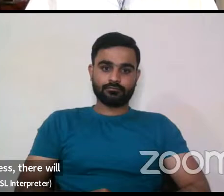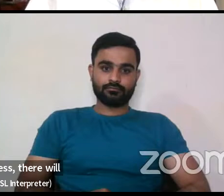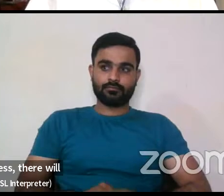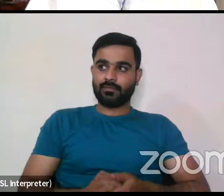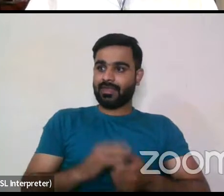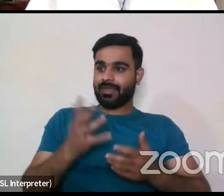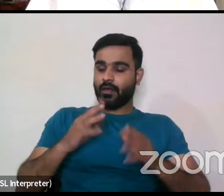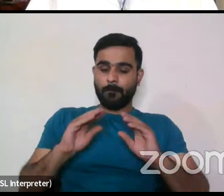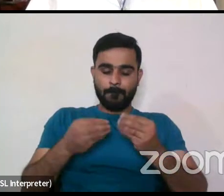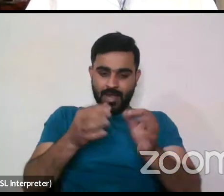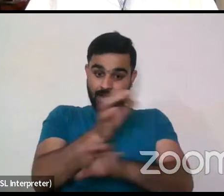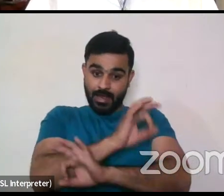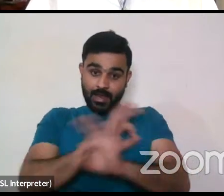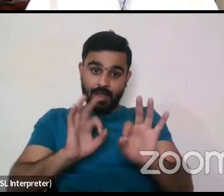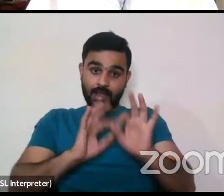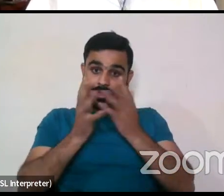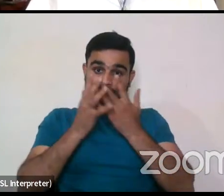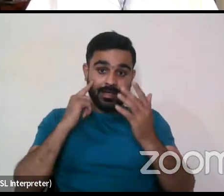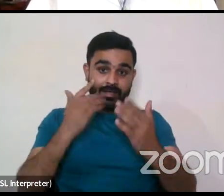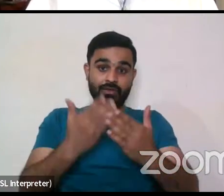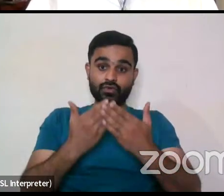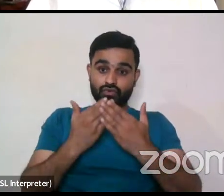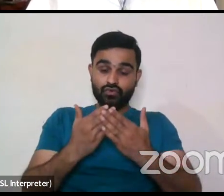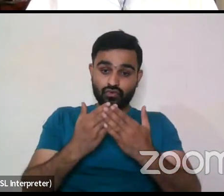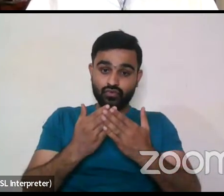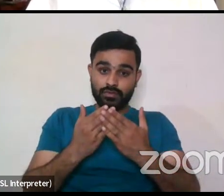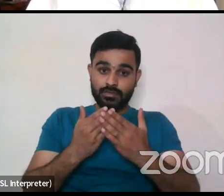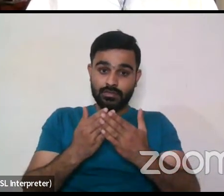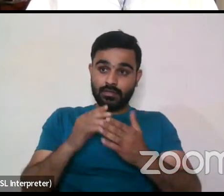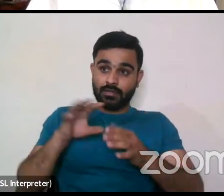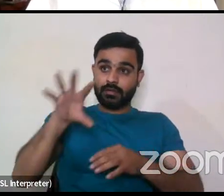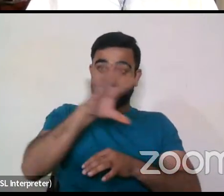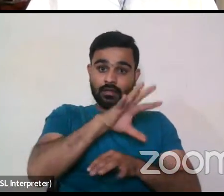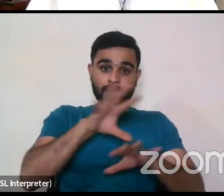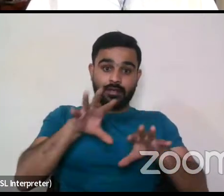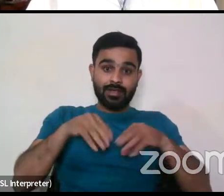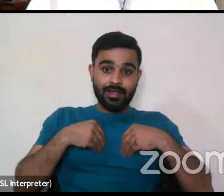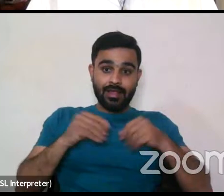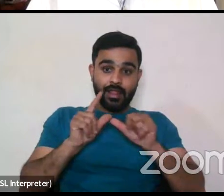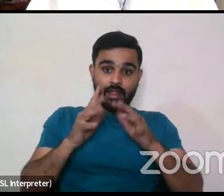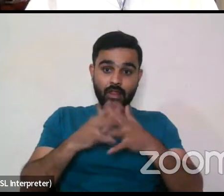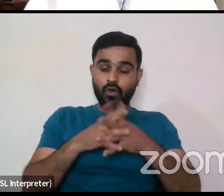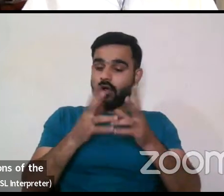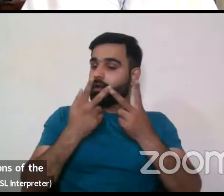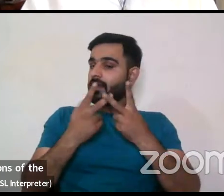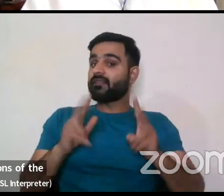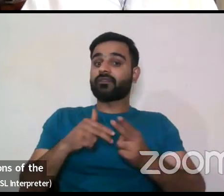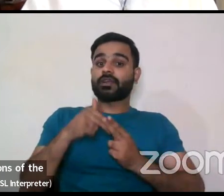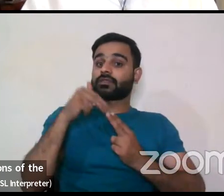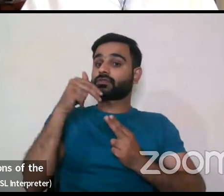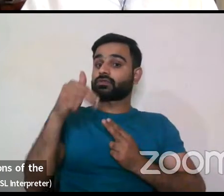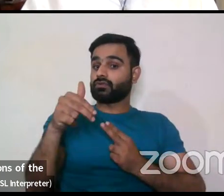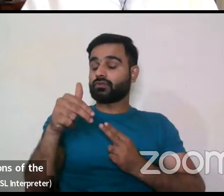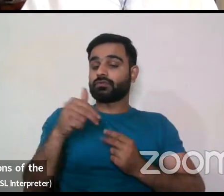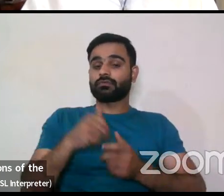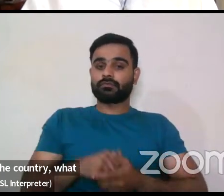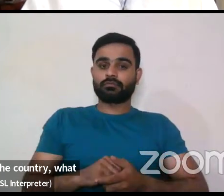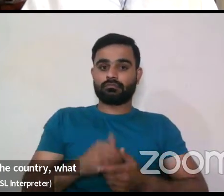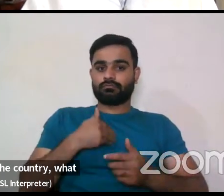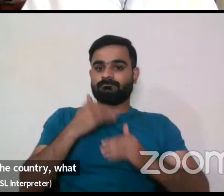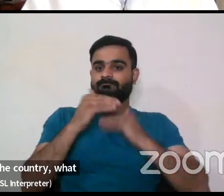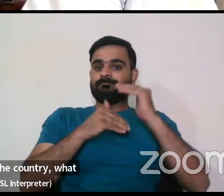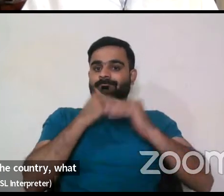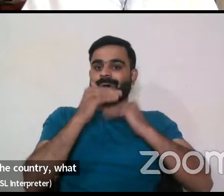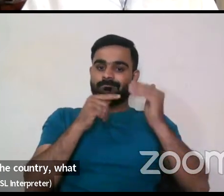How well prepared the institutions of the country were to receive this law is a totally different story. And I think that we can develop